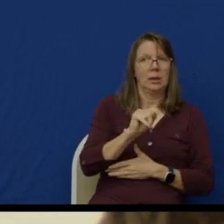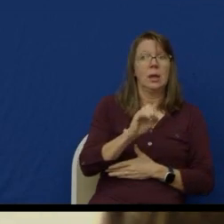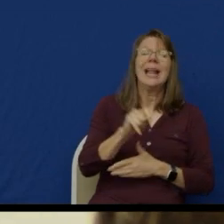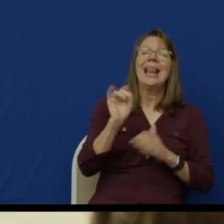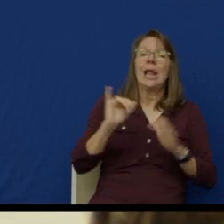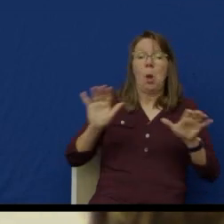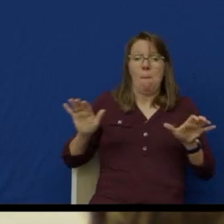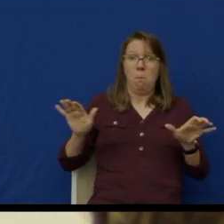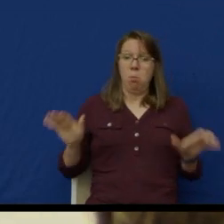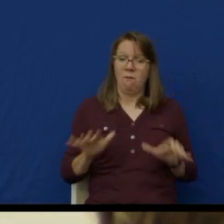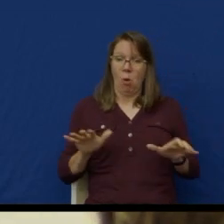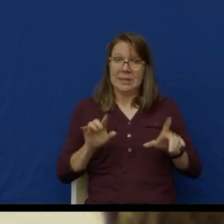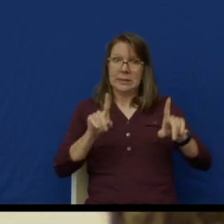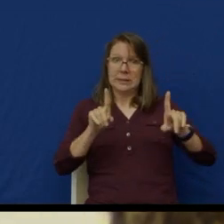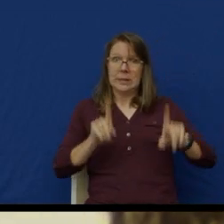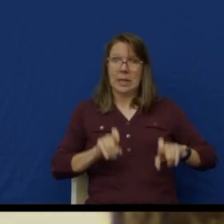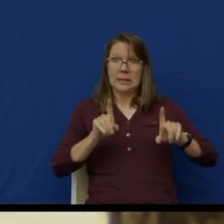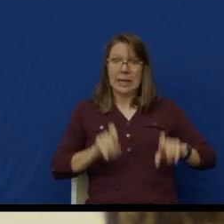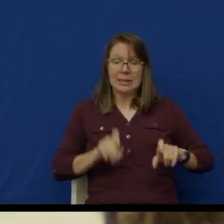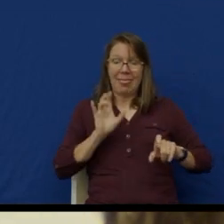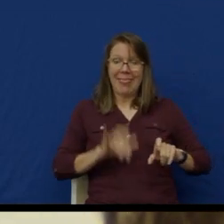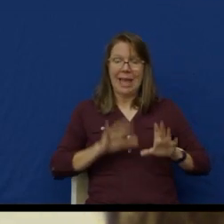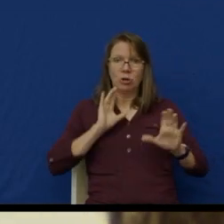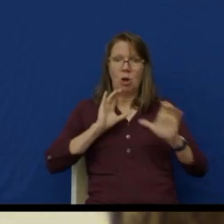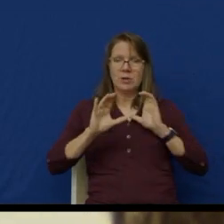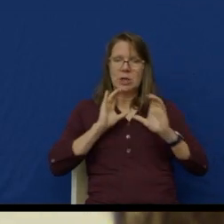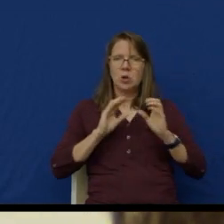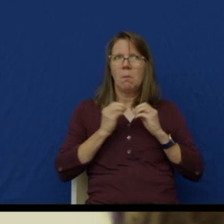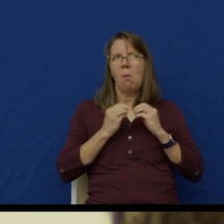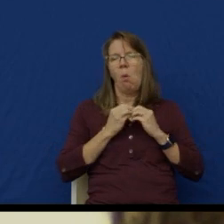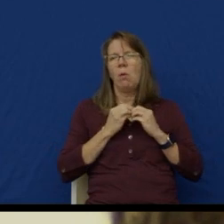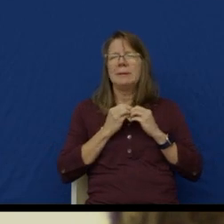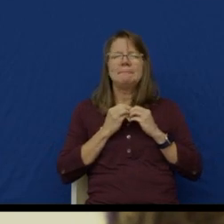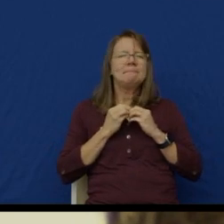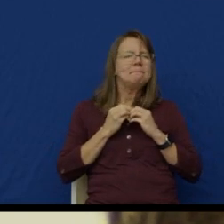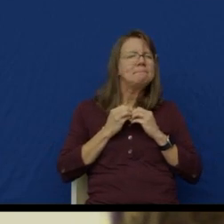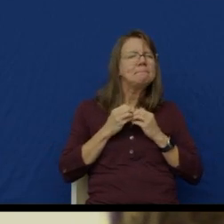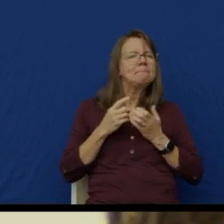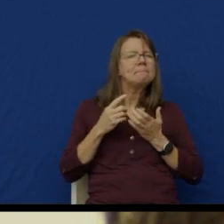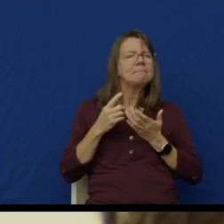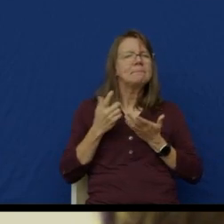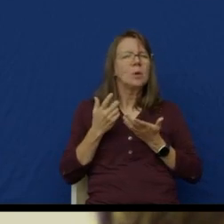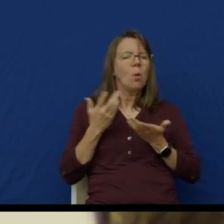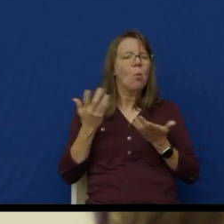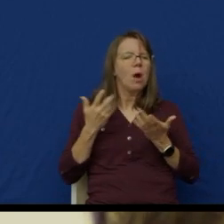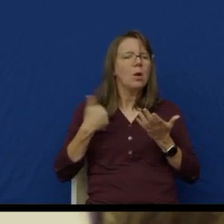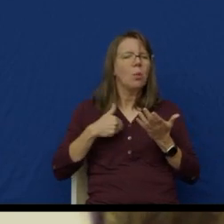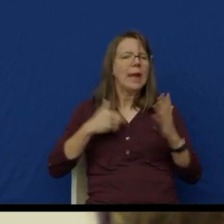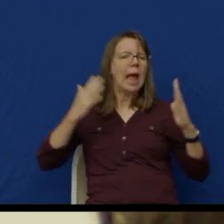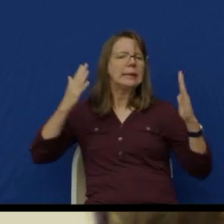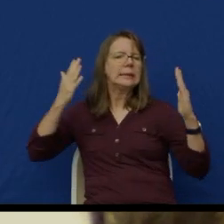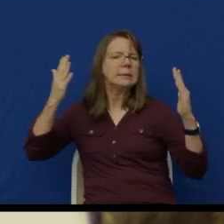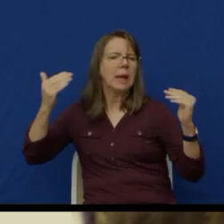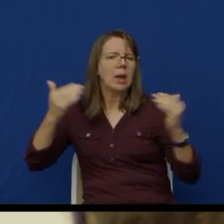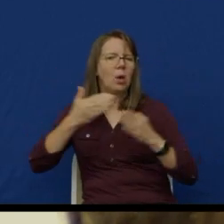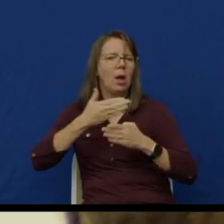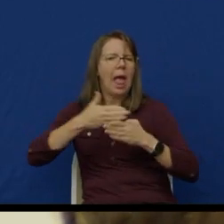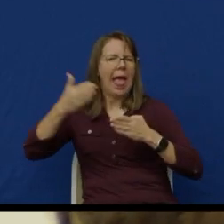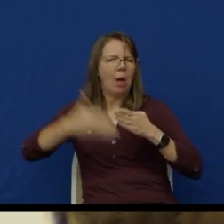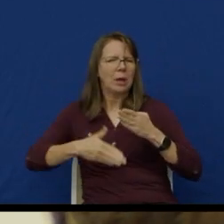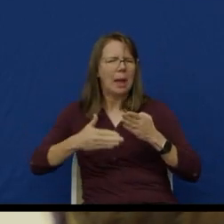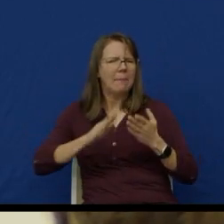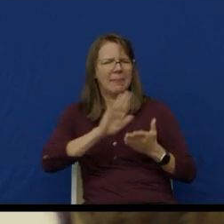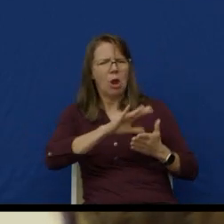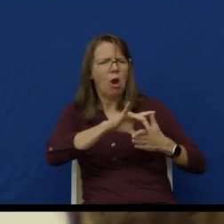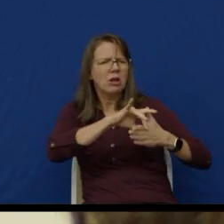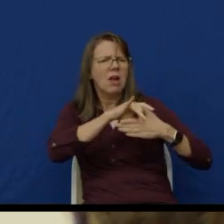assessment conversation is around, what would we expect an outcome to be as far as their content knowledge